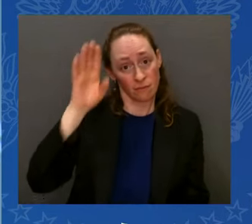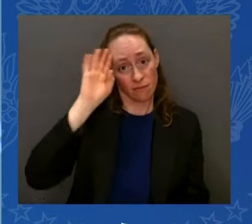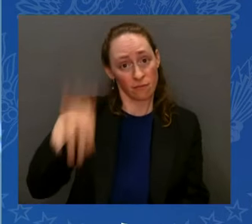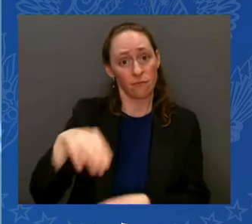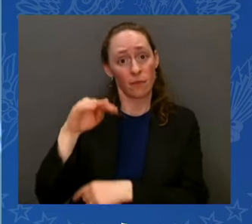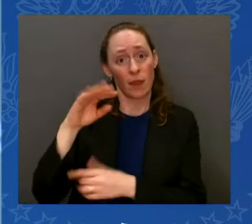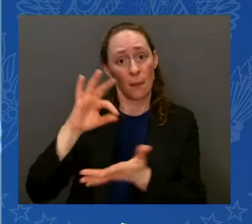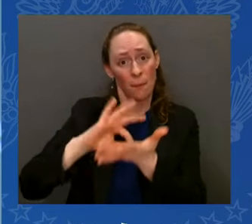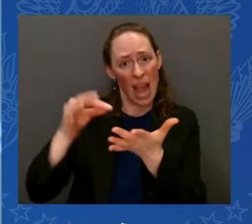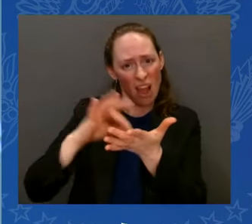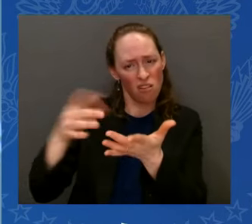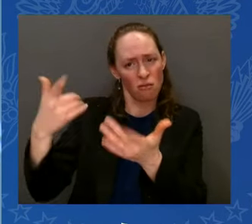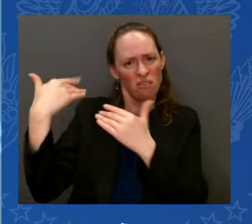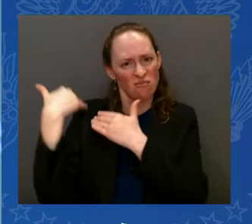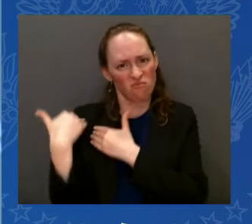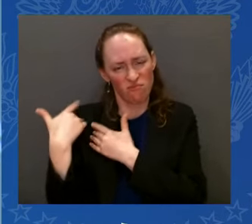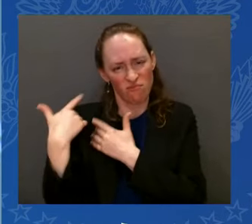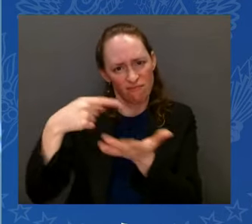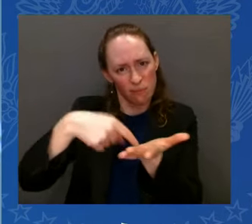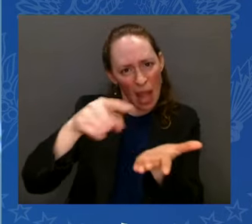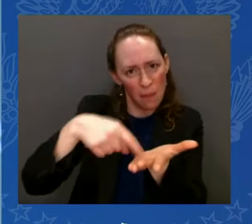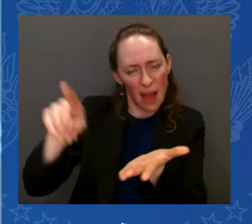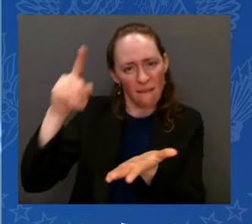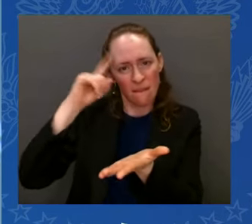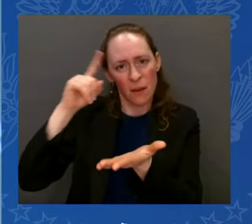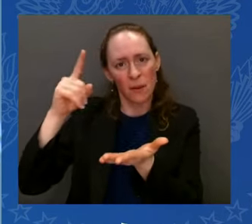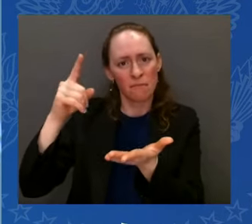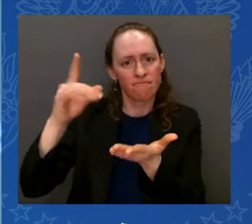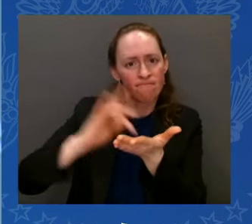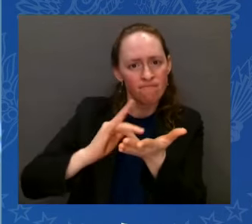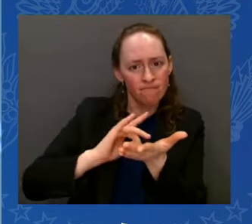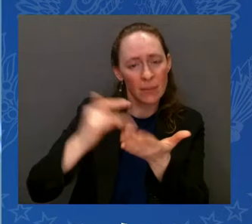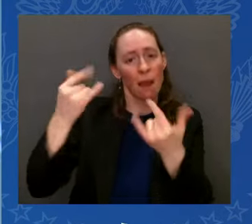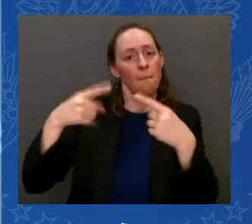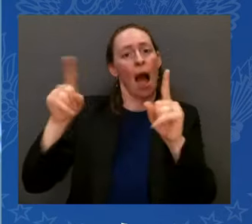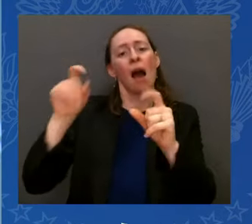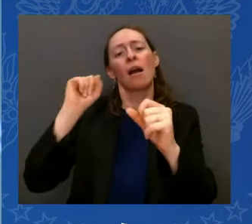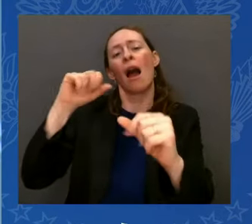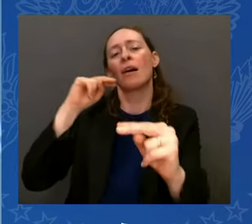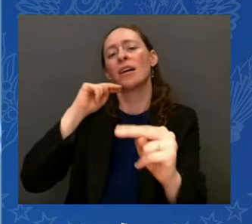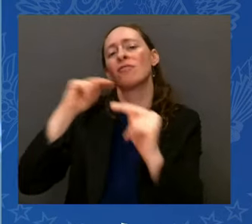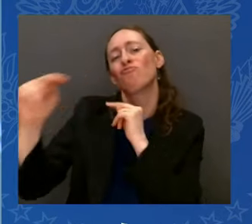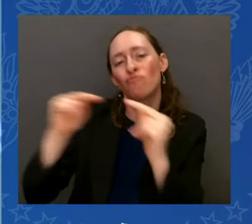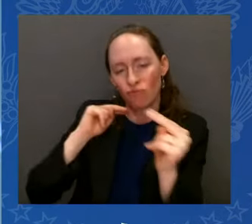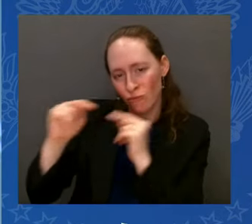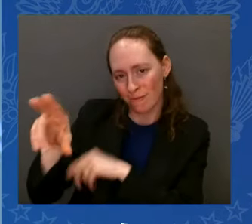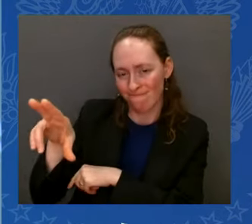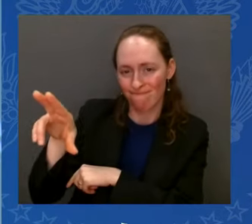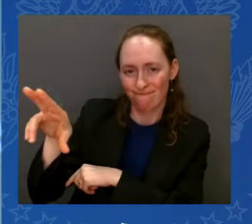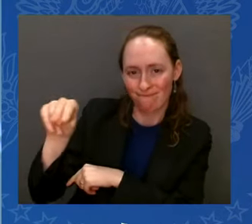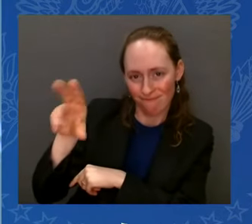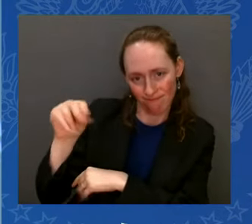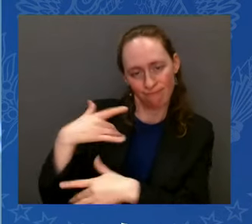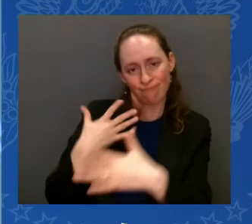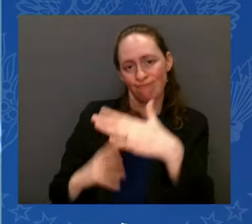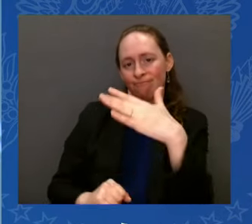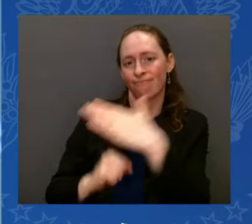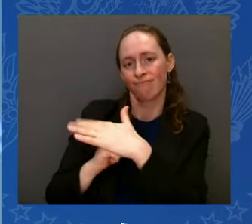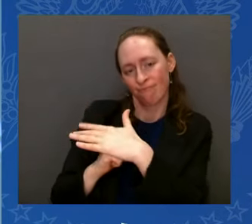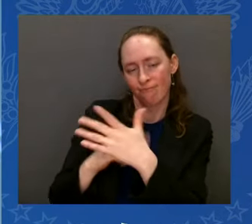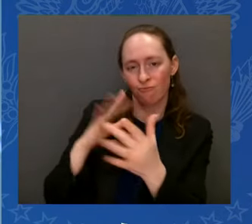able to negotiate drug price. Say, we will only pay you so much for that drug if you want to sell the drug to Medicare to give to